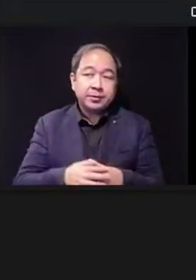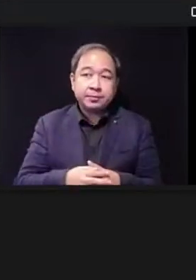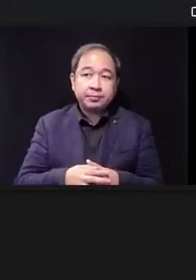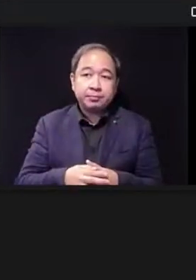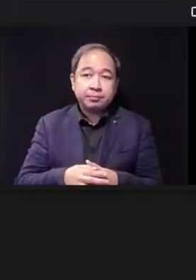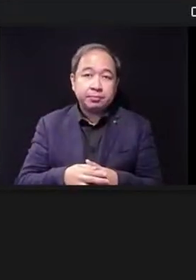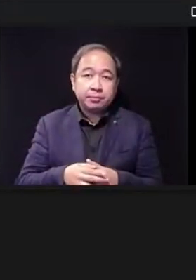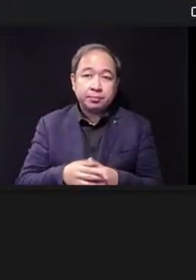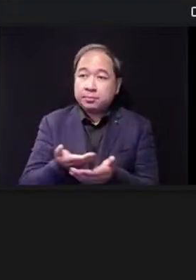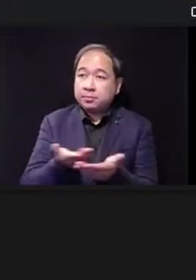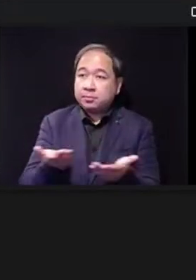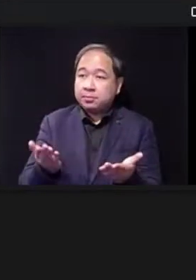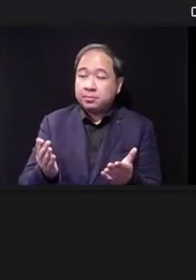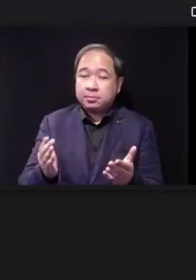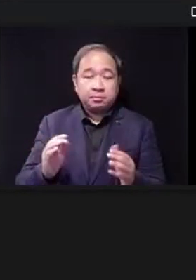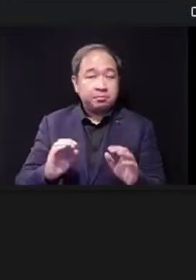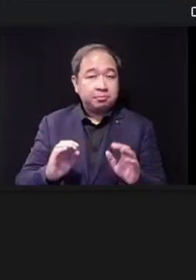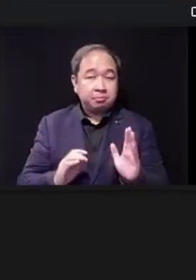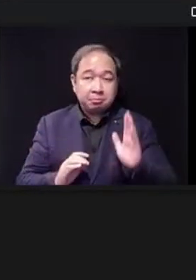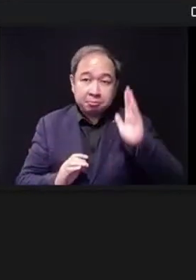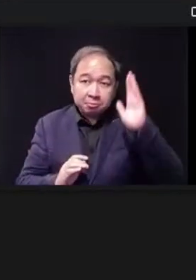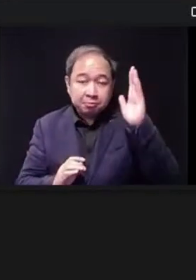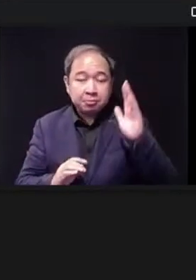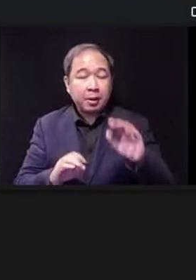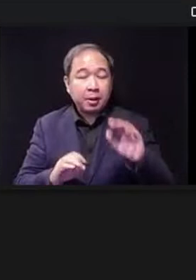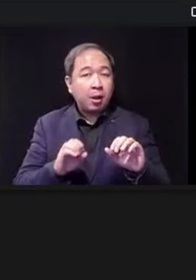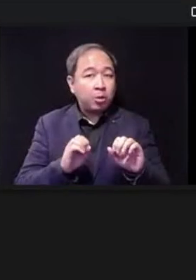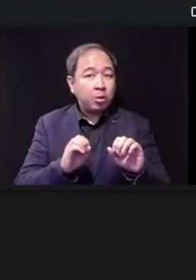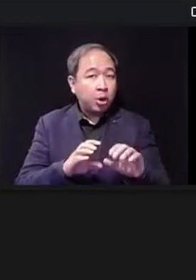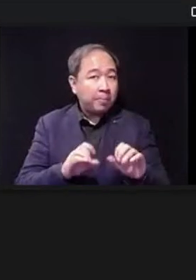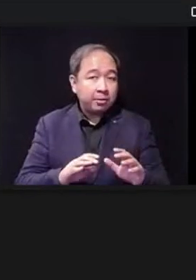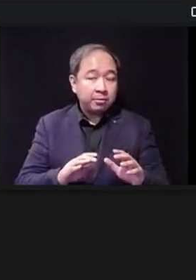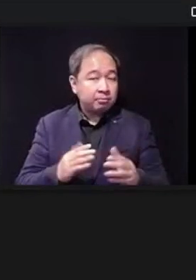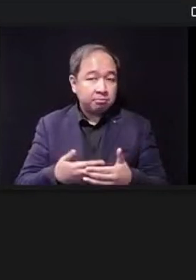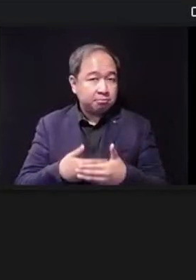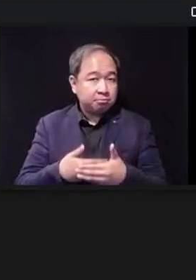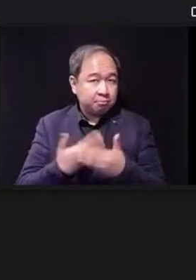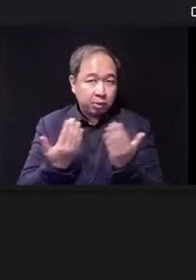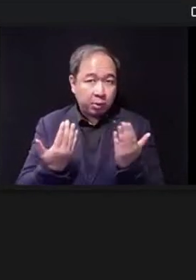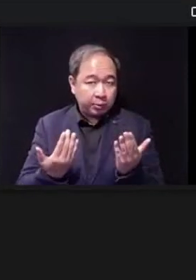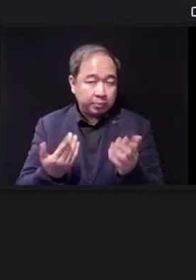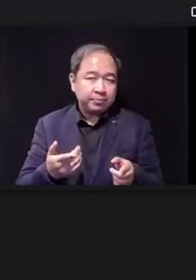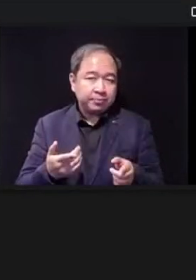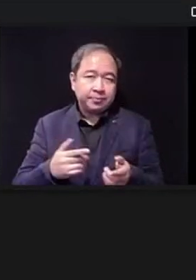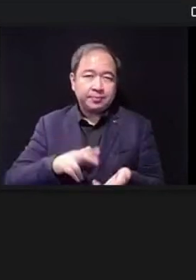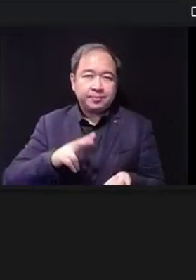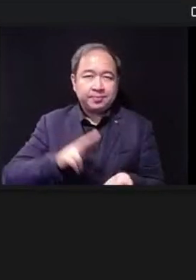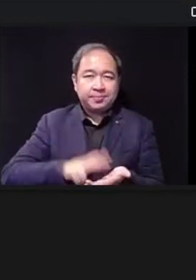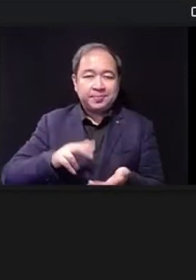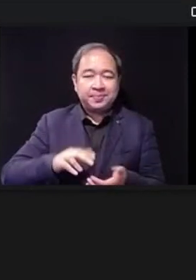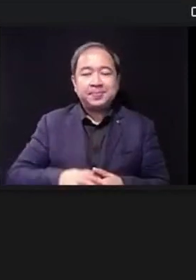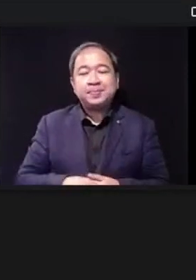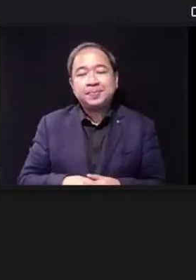no flags raised, no comments. The annex is adopted.